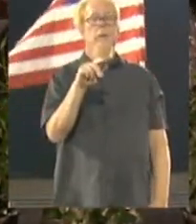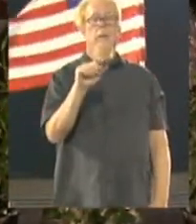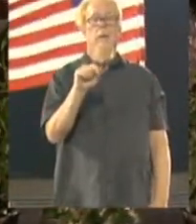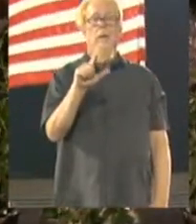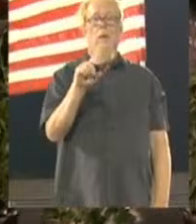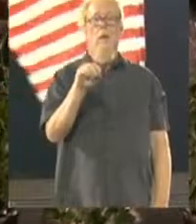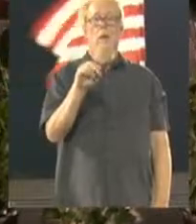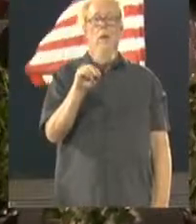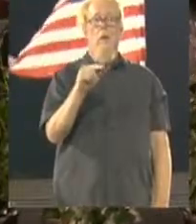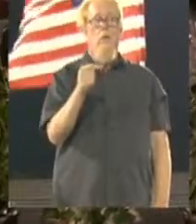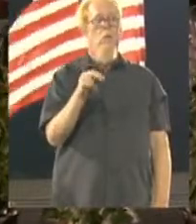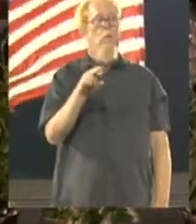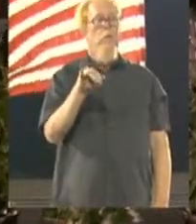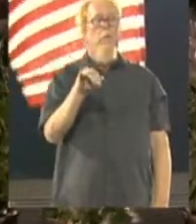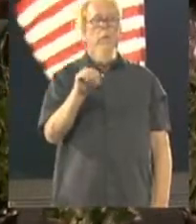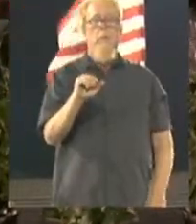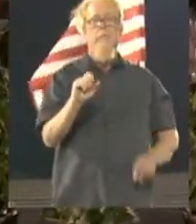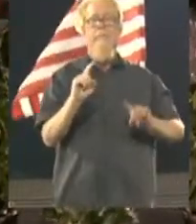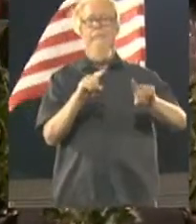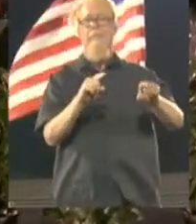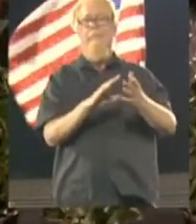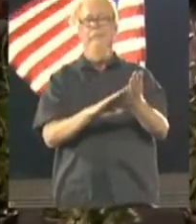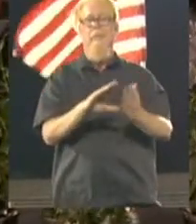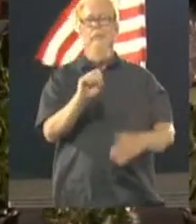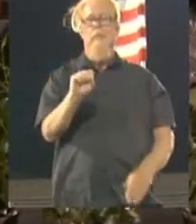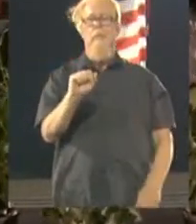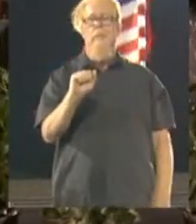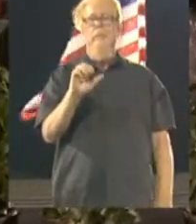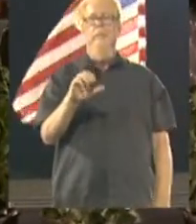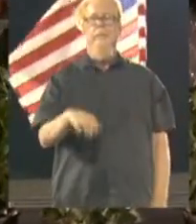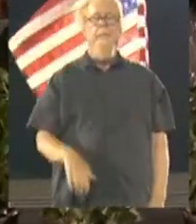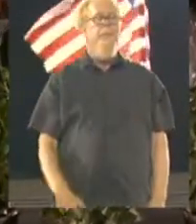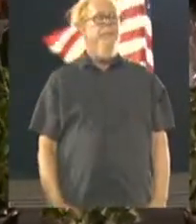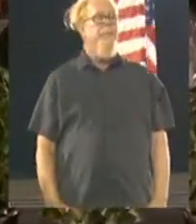Longoria will be attending San Antonio College.